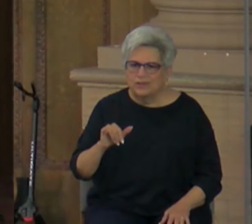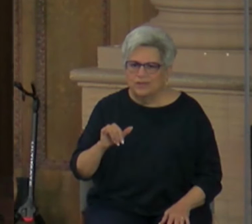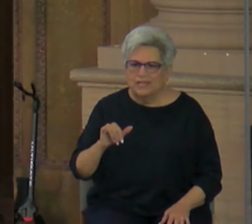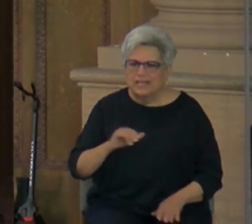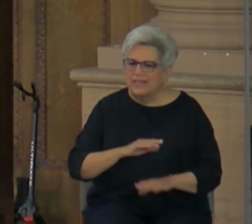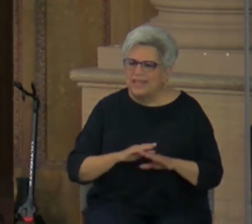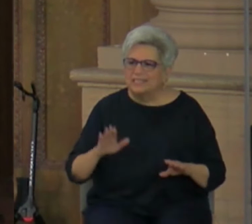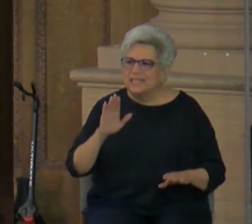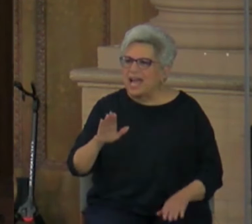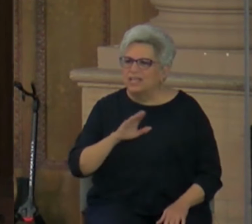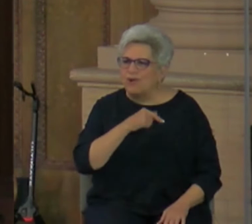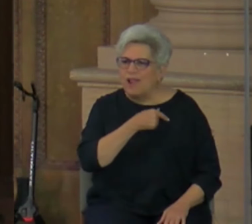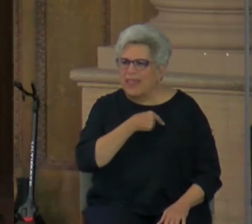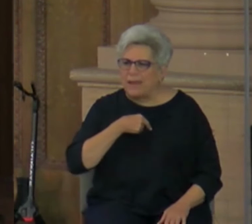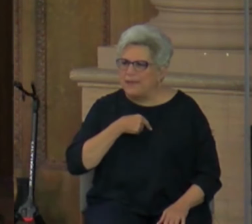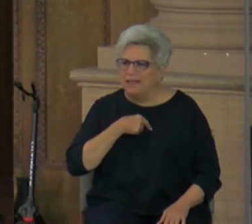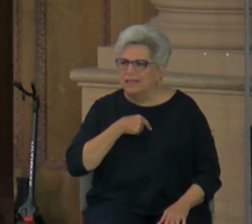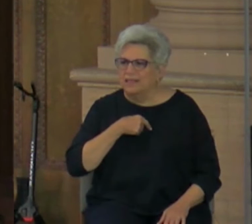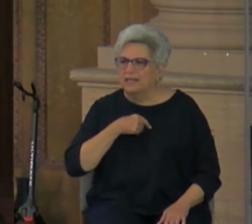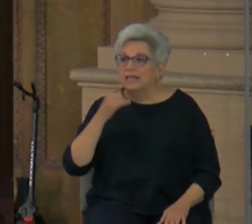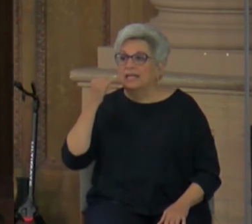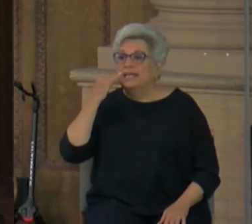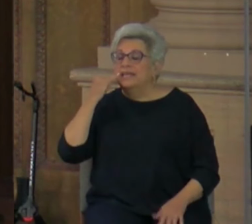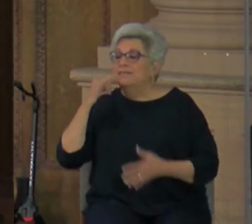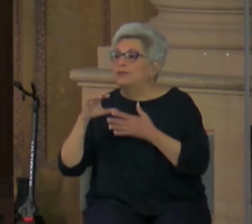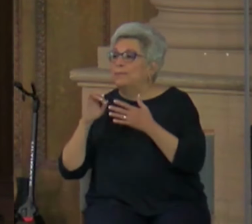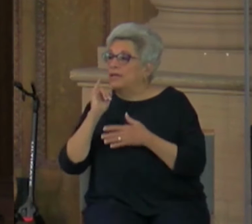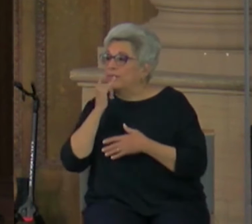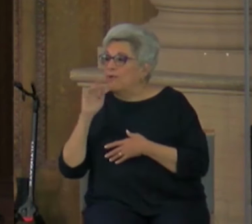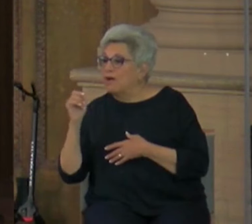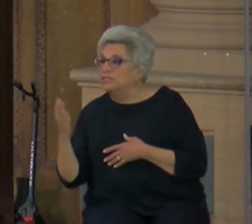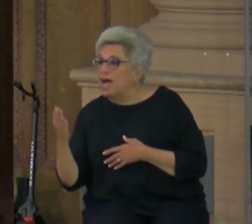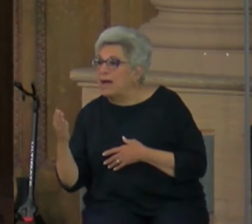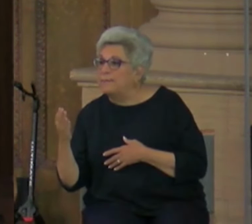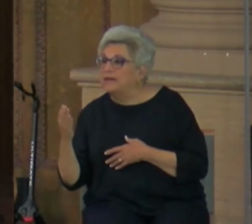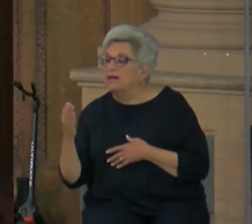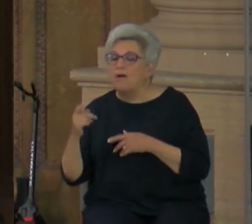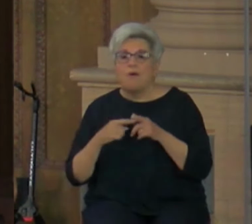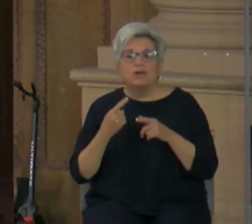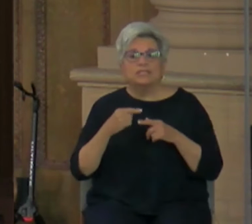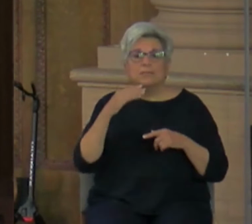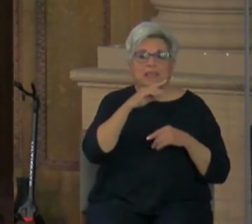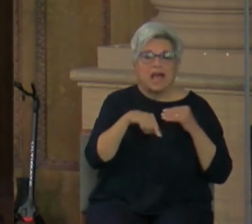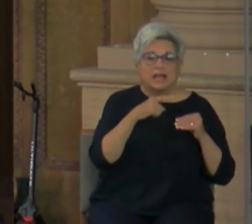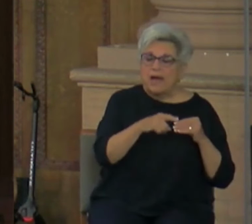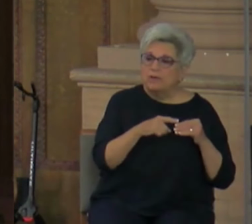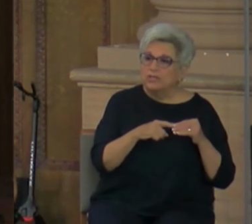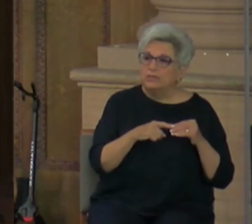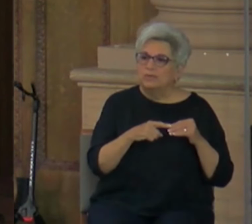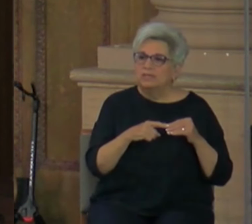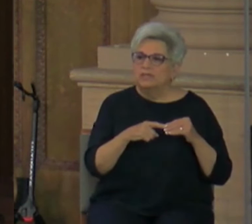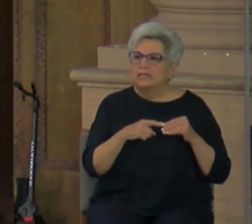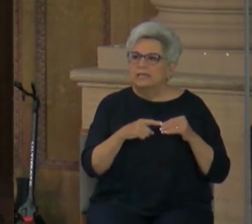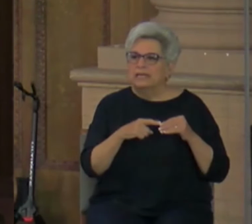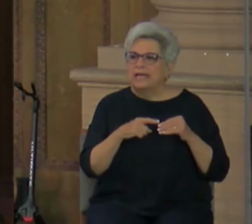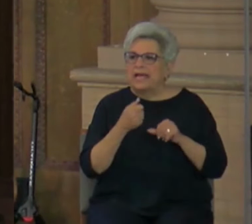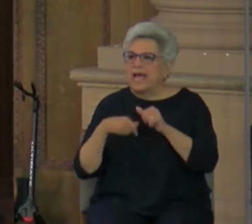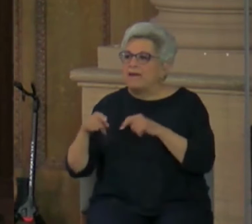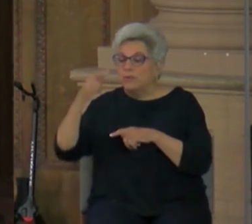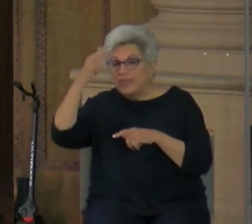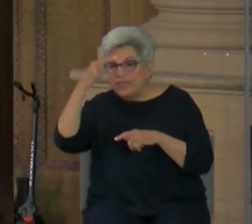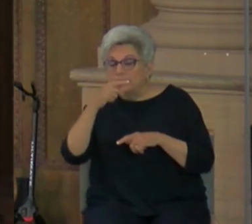If you blew your chance at choosing a great career, if you've been falsely accused and everyone believes that you're